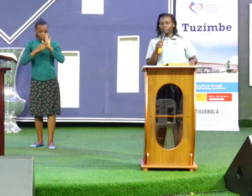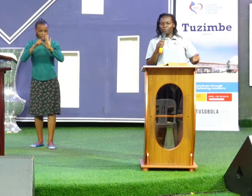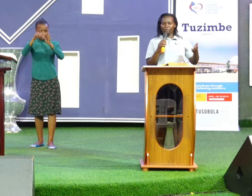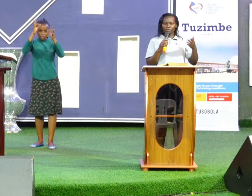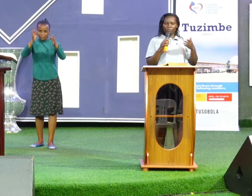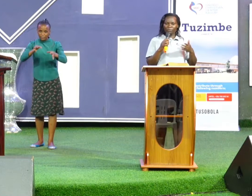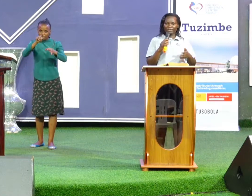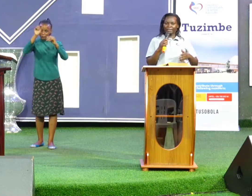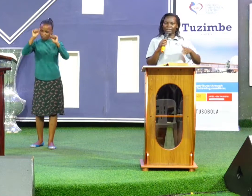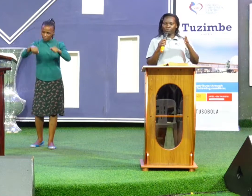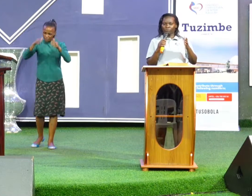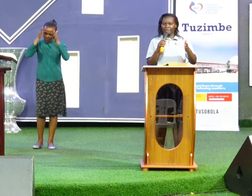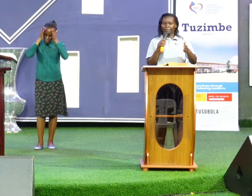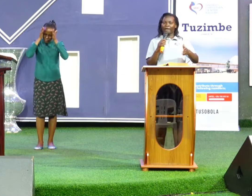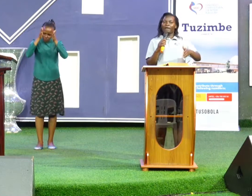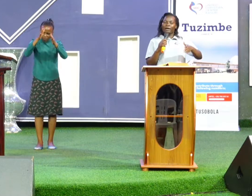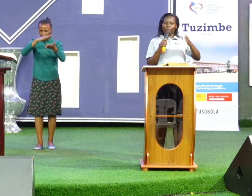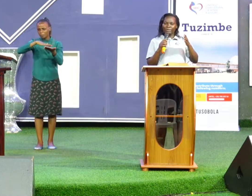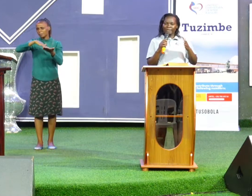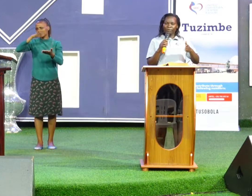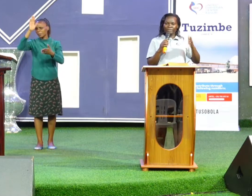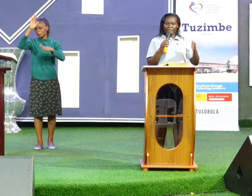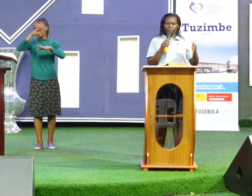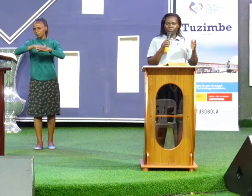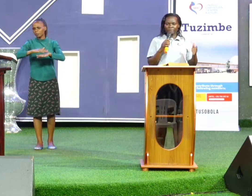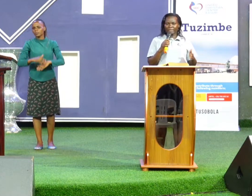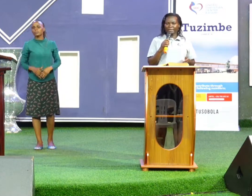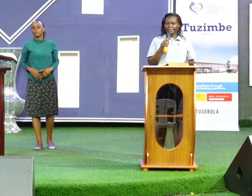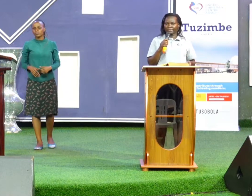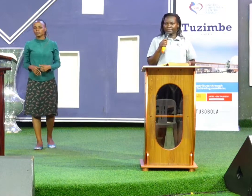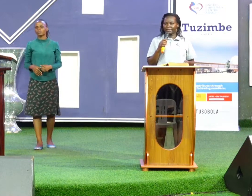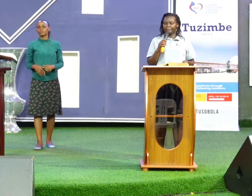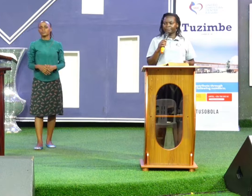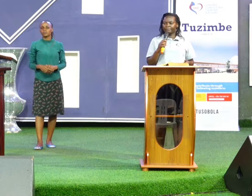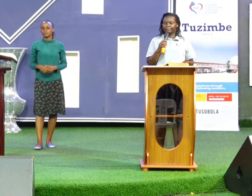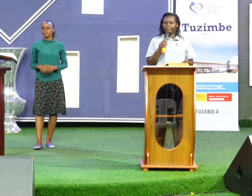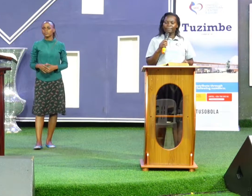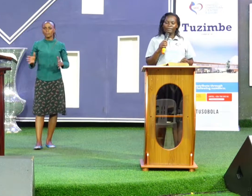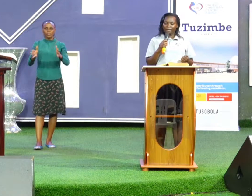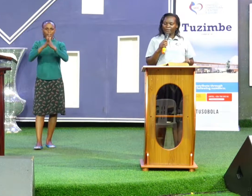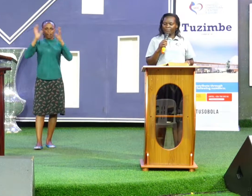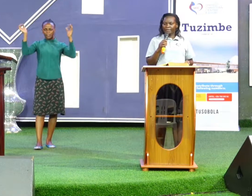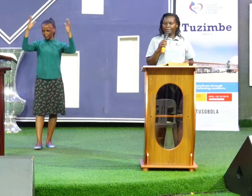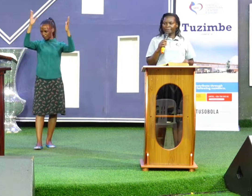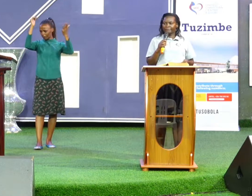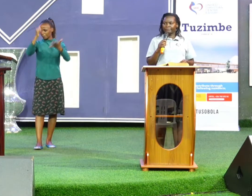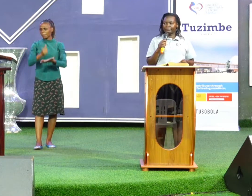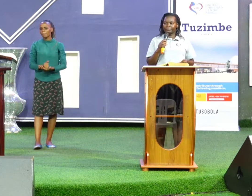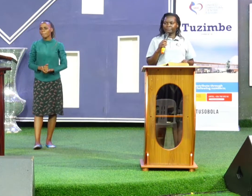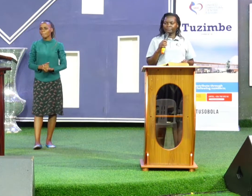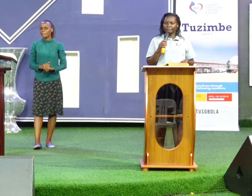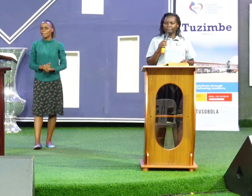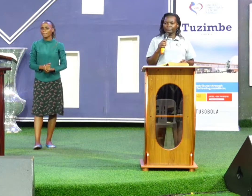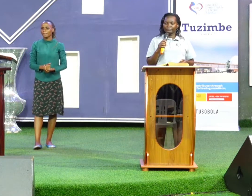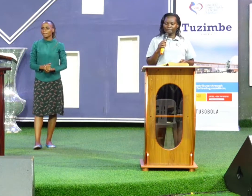Naye ate Omwoyo Omutukuvu bw'ajja kulungamya akulage by'oteekeddwa okussaako essira. Hallelujah. Amen.